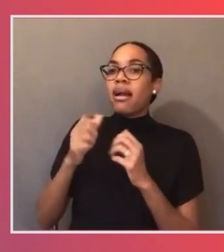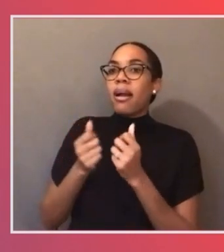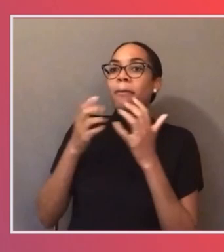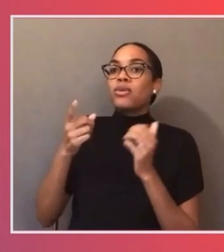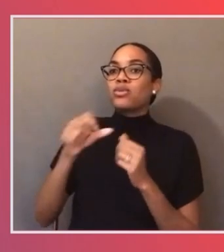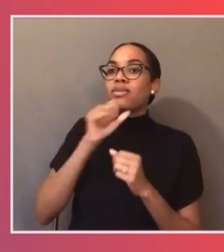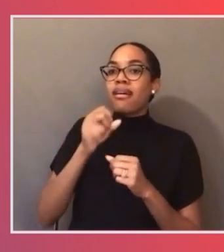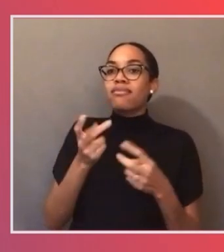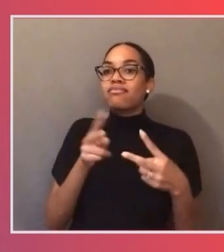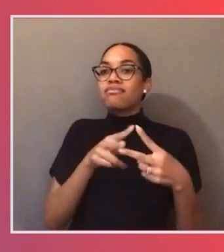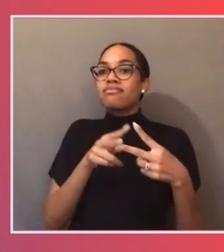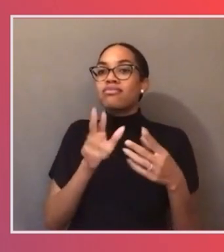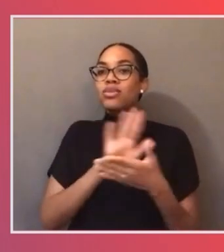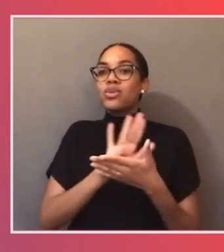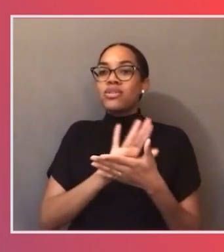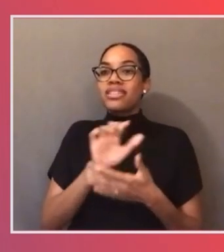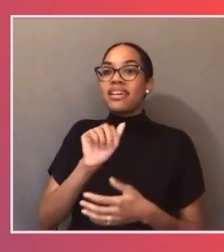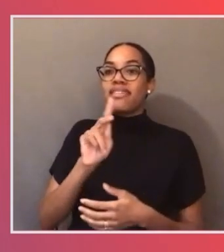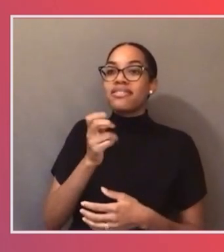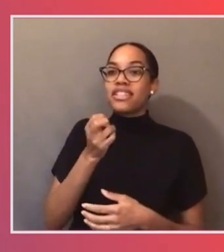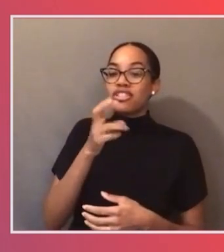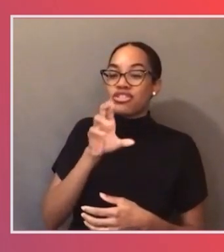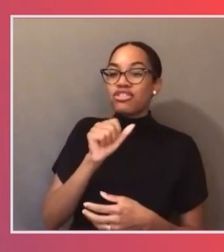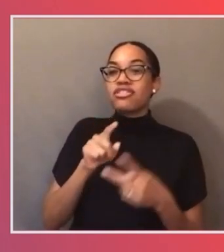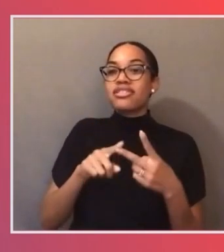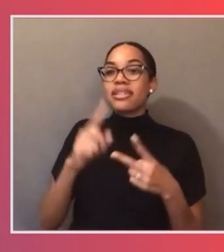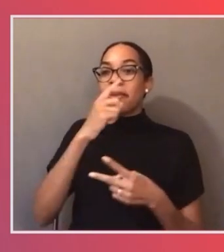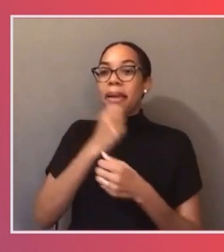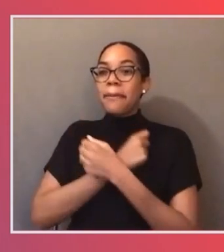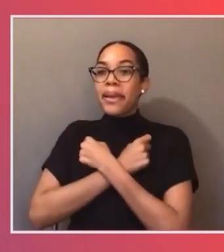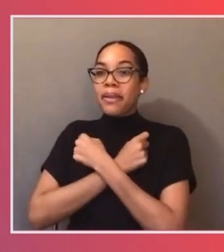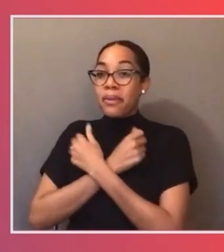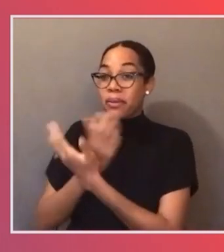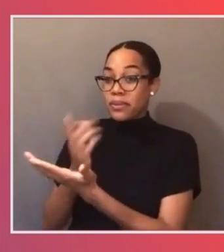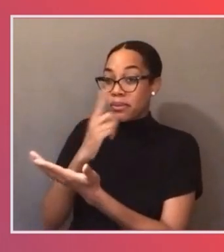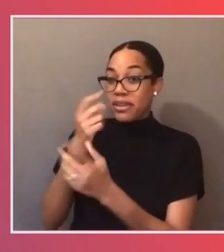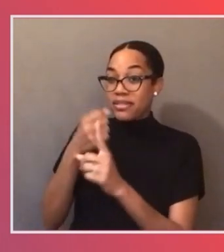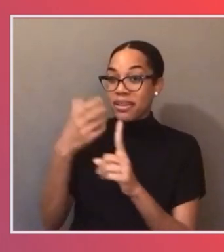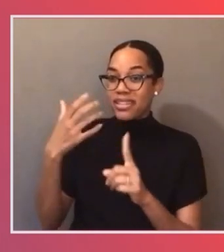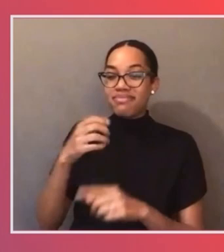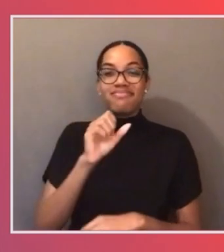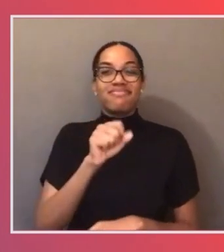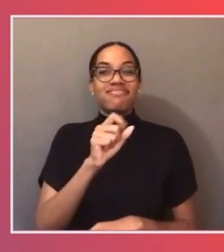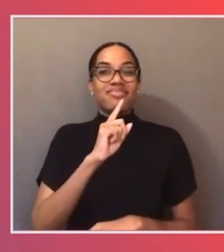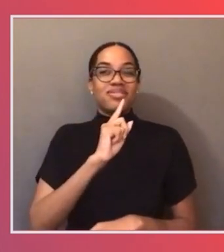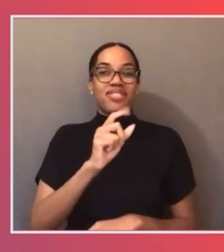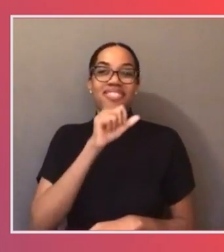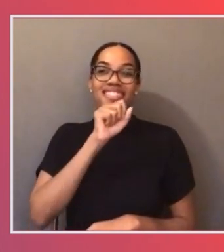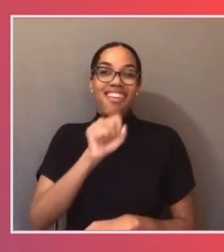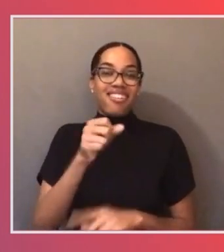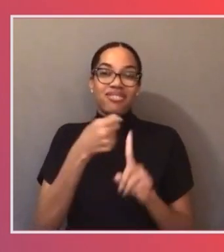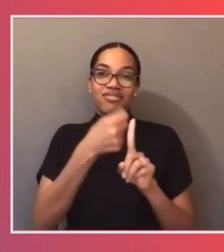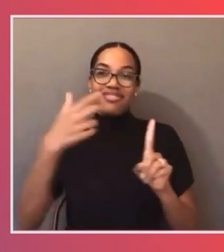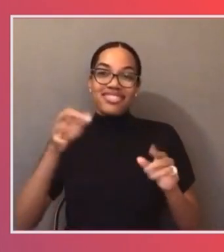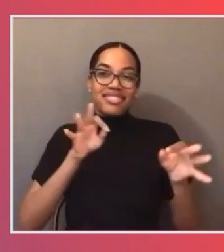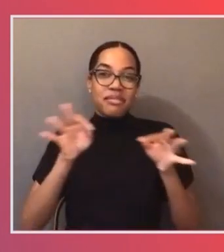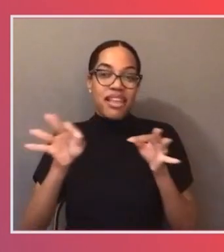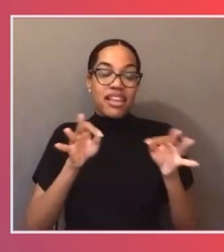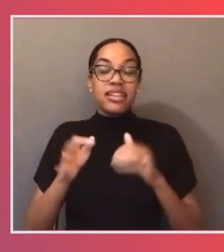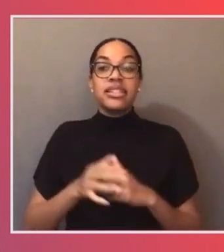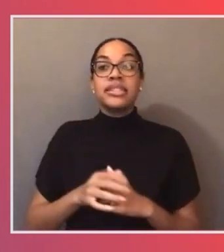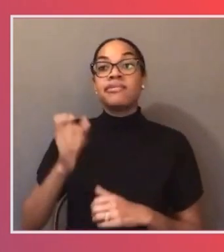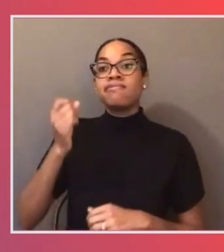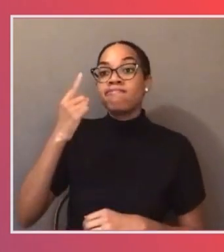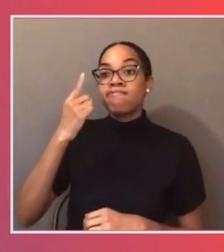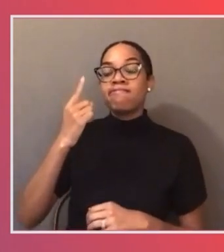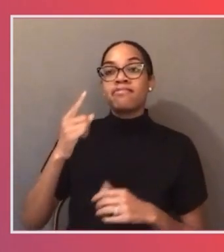Well, I would love to do that. I mean, you know, here's the thing. I think that, first of all, there's so much I want to do just to thank